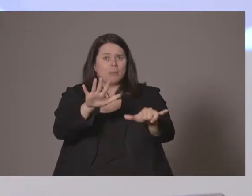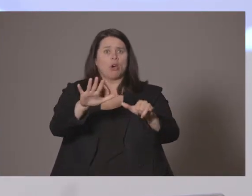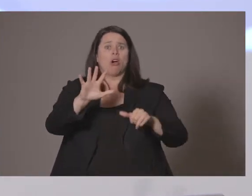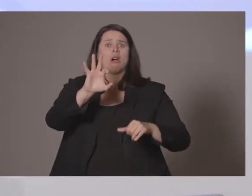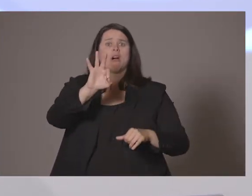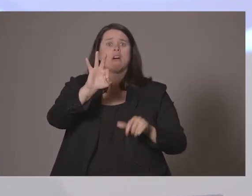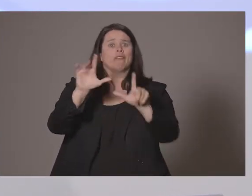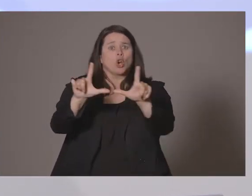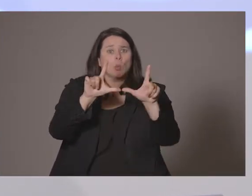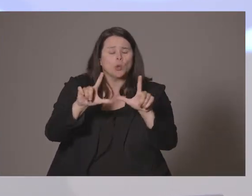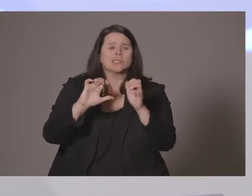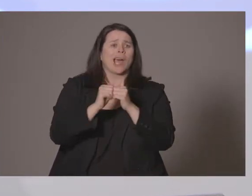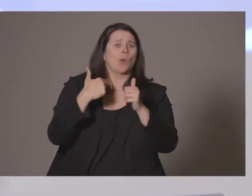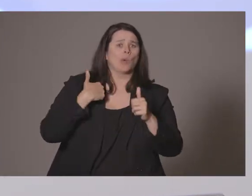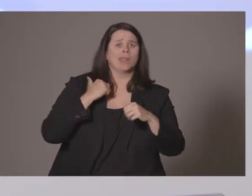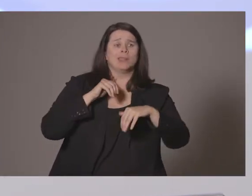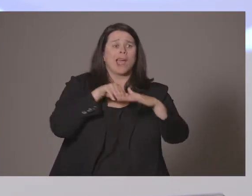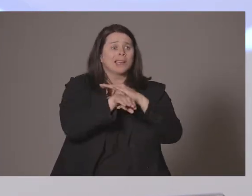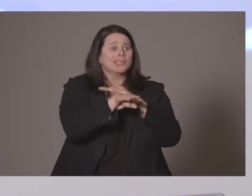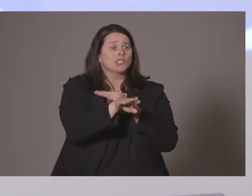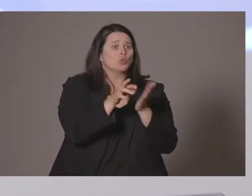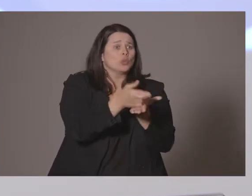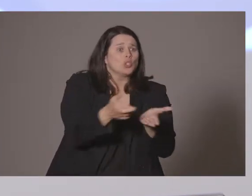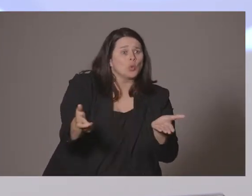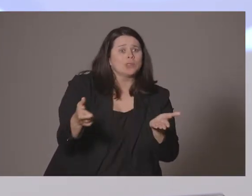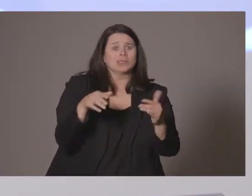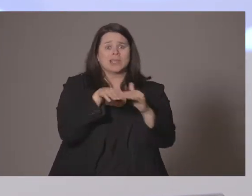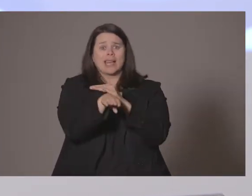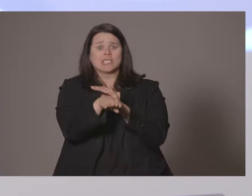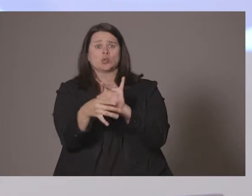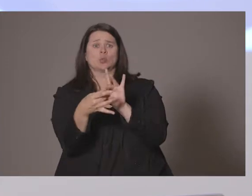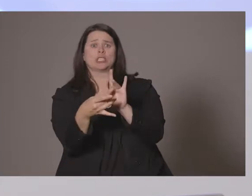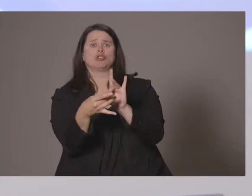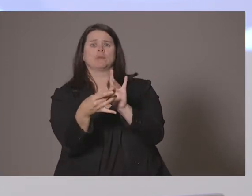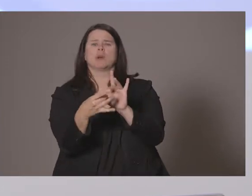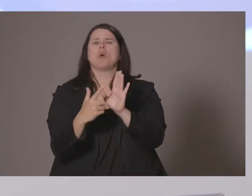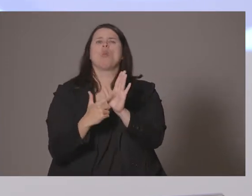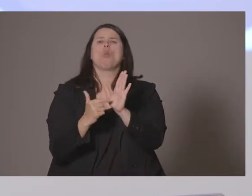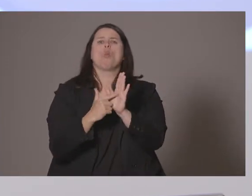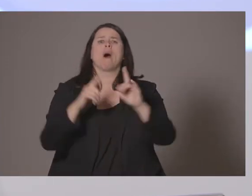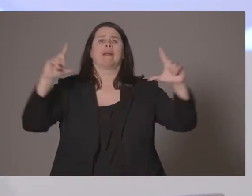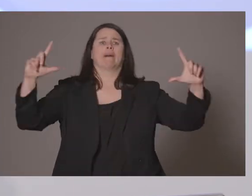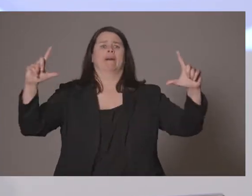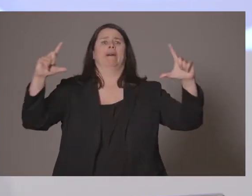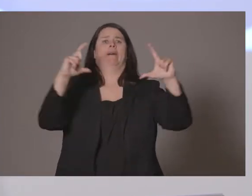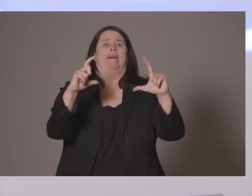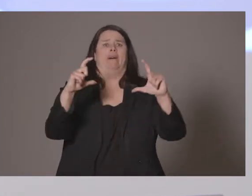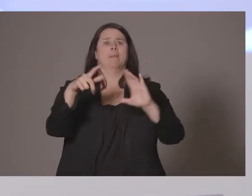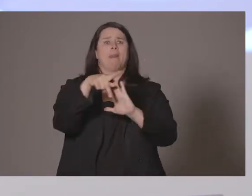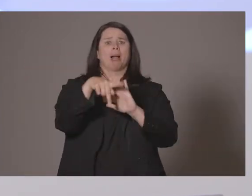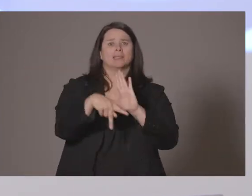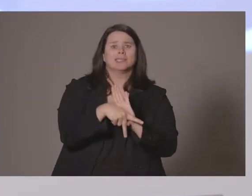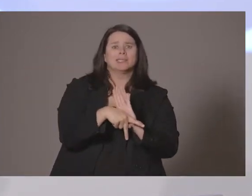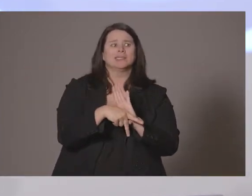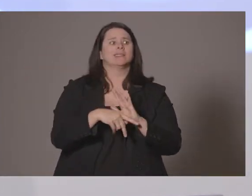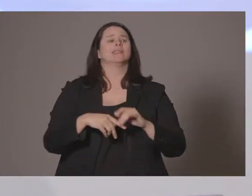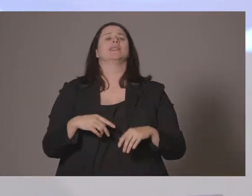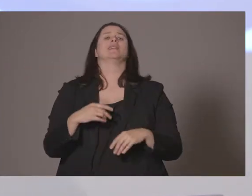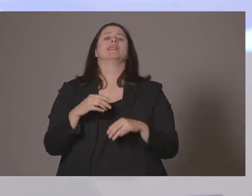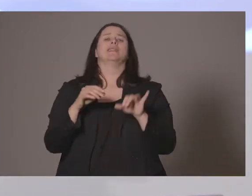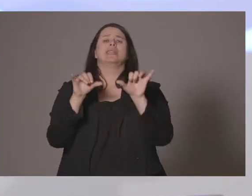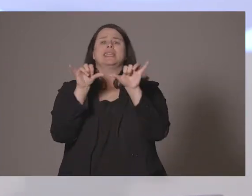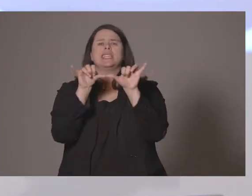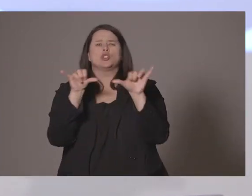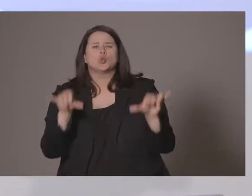around access to resources, access to relationship, that sort of thing. What are some of the policies, what are some of the institutions that